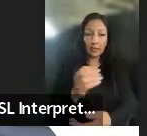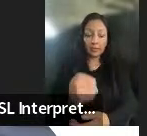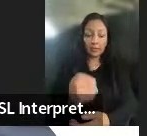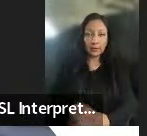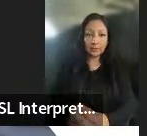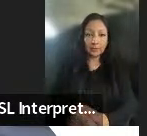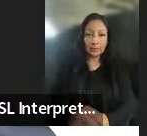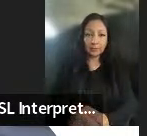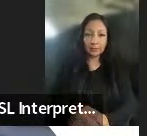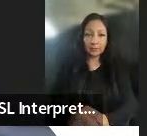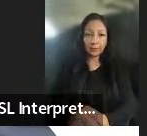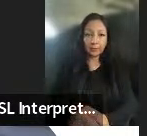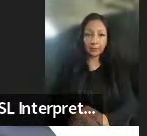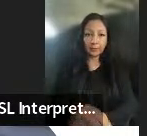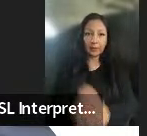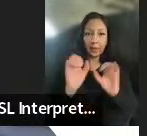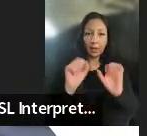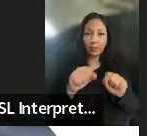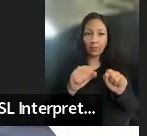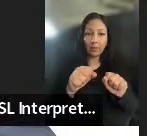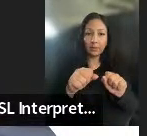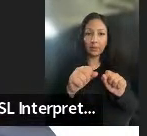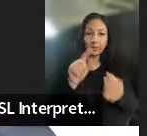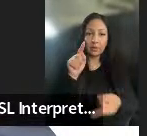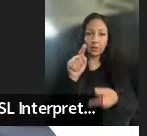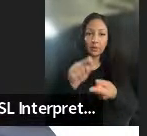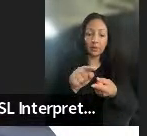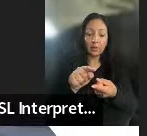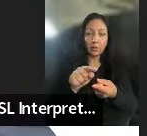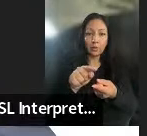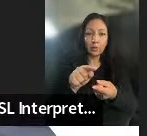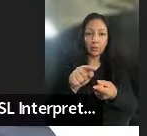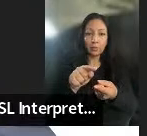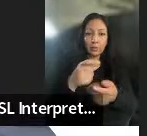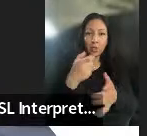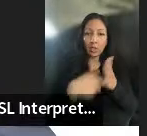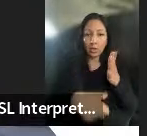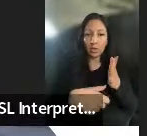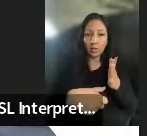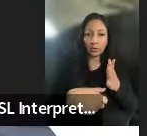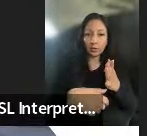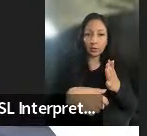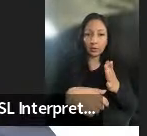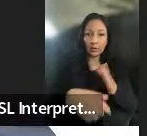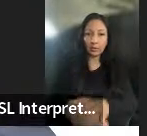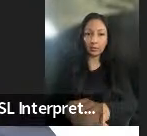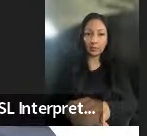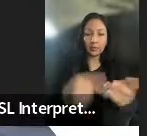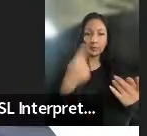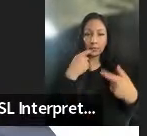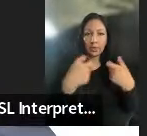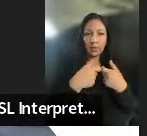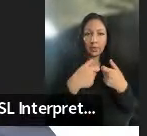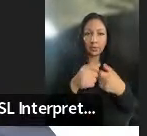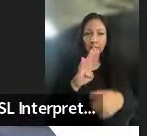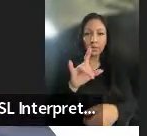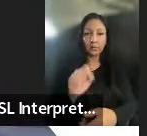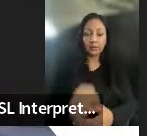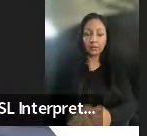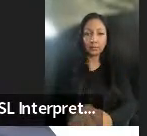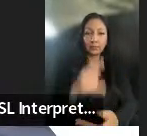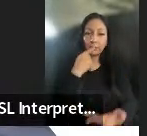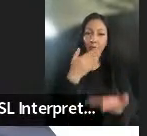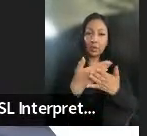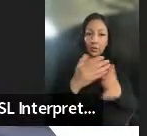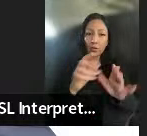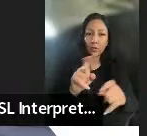the ability to lower the cost of electric bills. Yeah, it's a great question. Great set